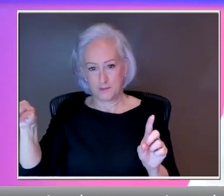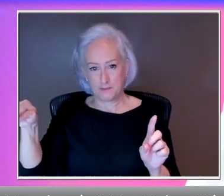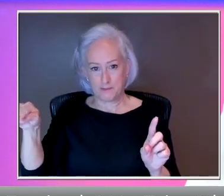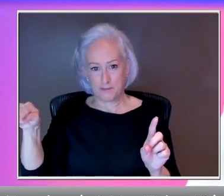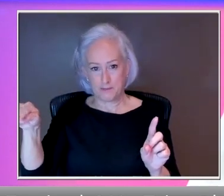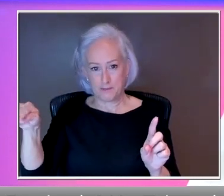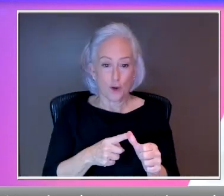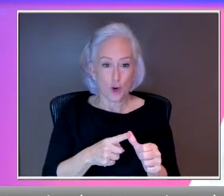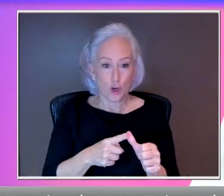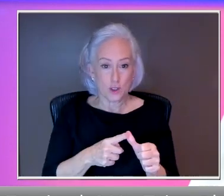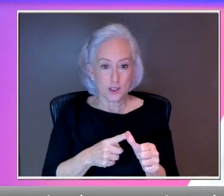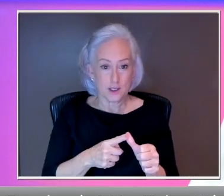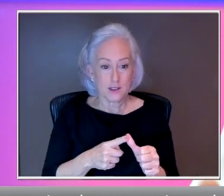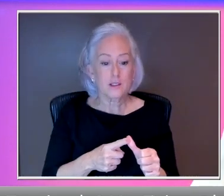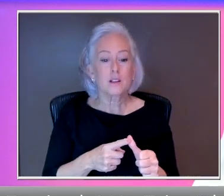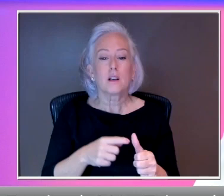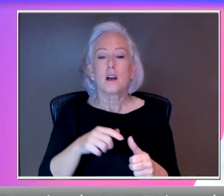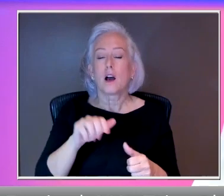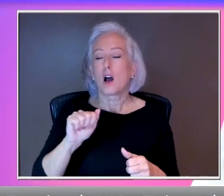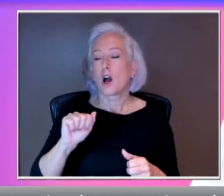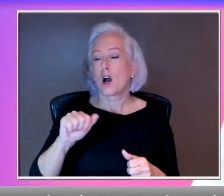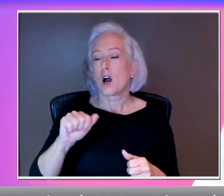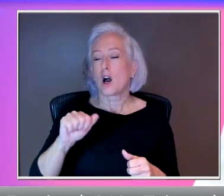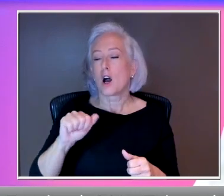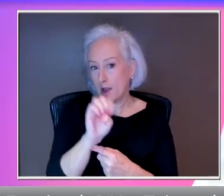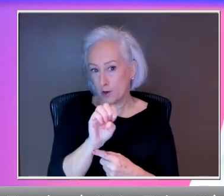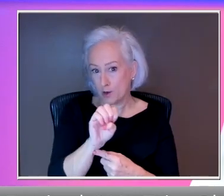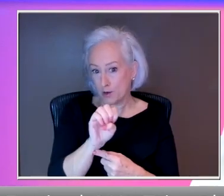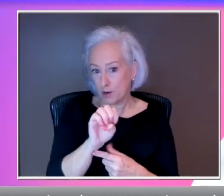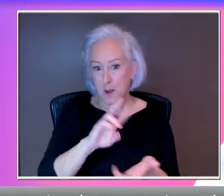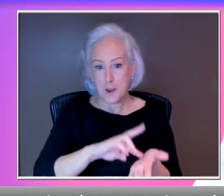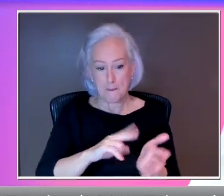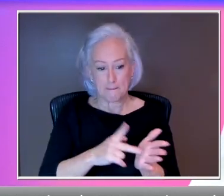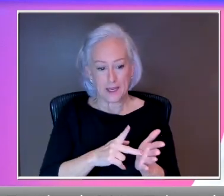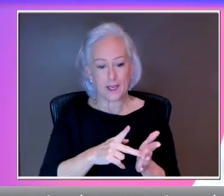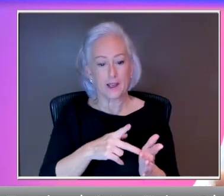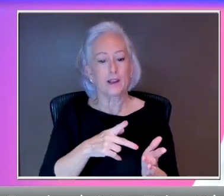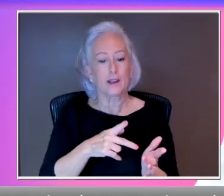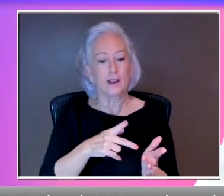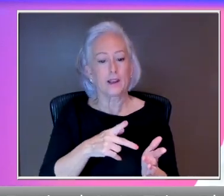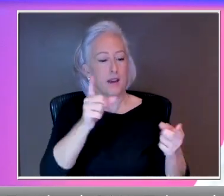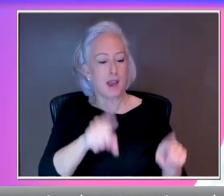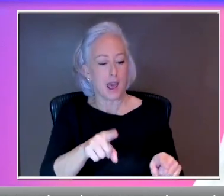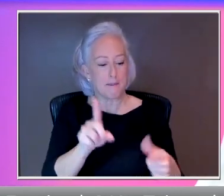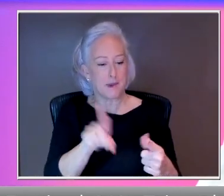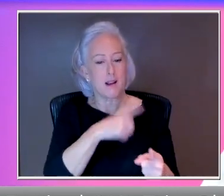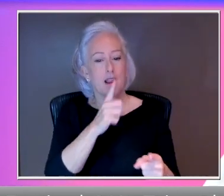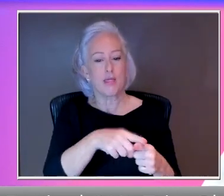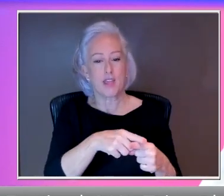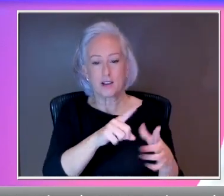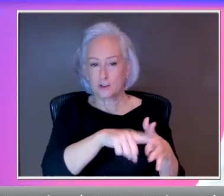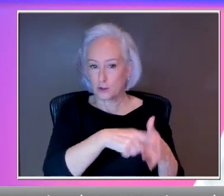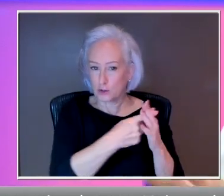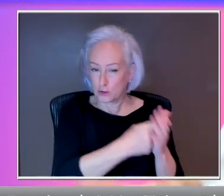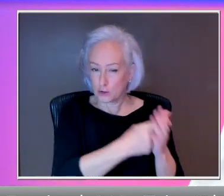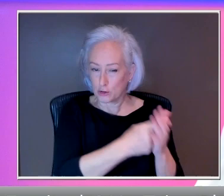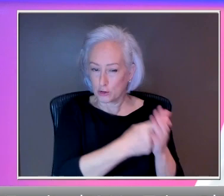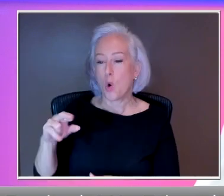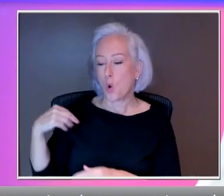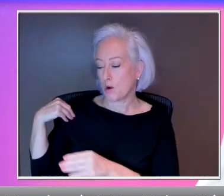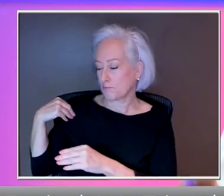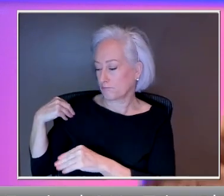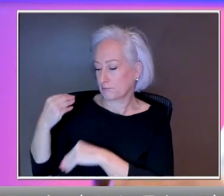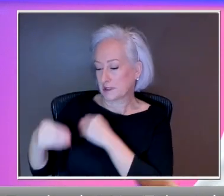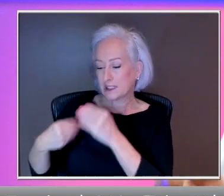form, and then there's the hereditary form, okay? The hereditary form of long QT syndrome is